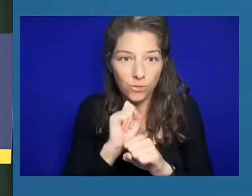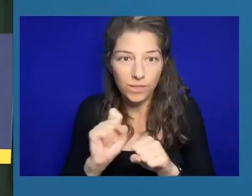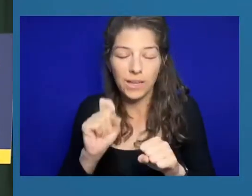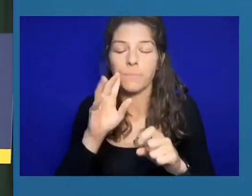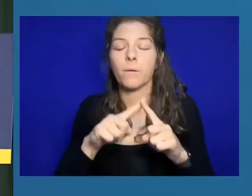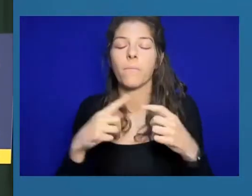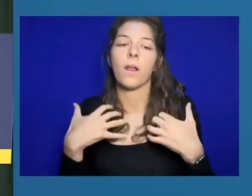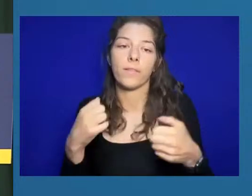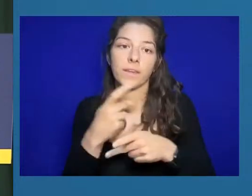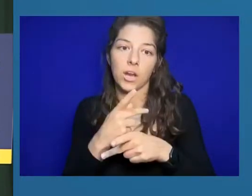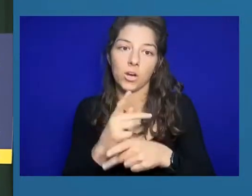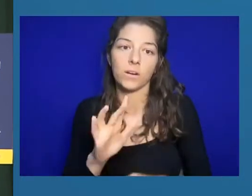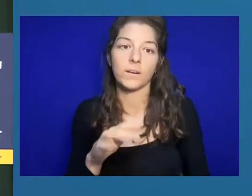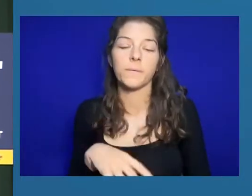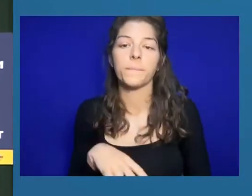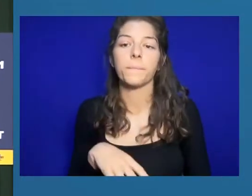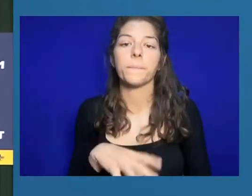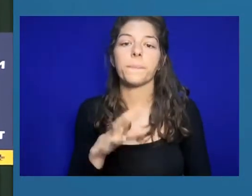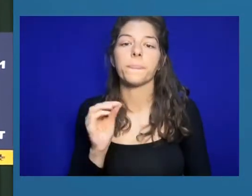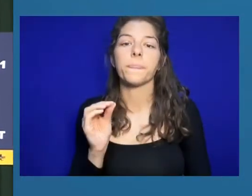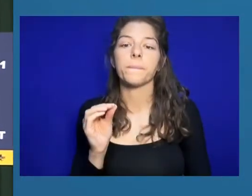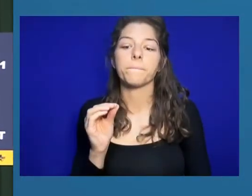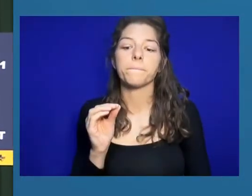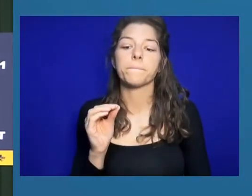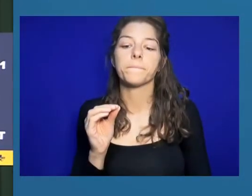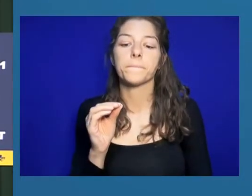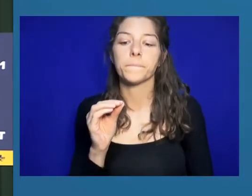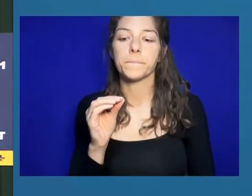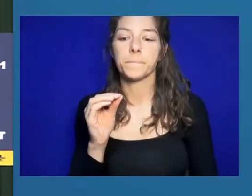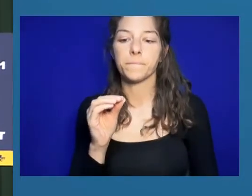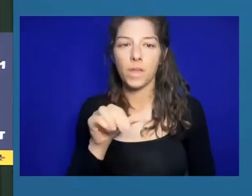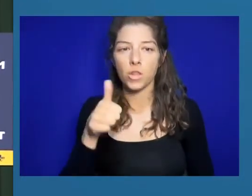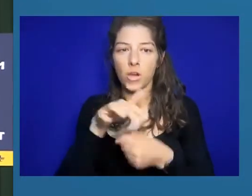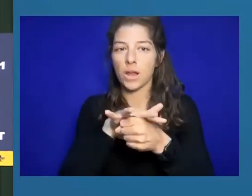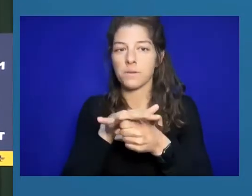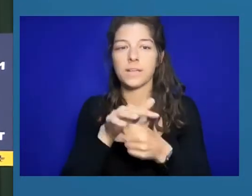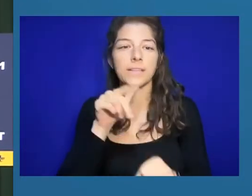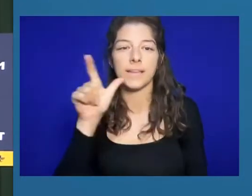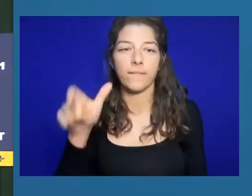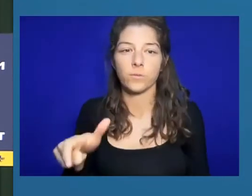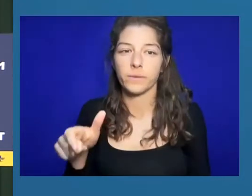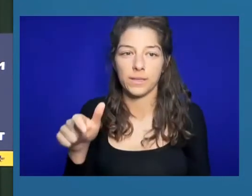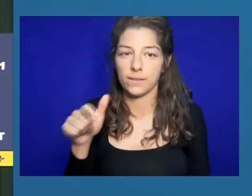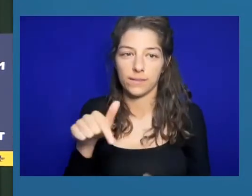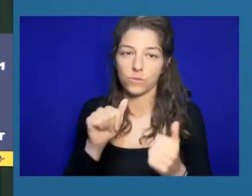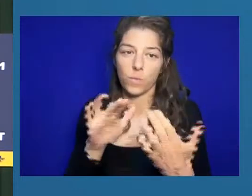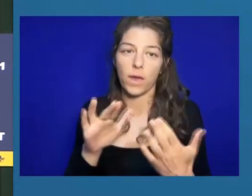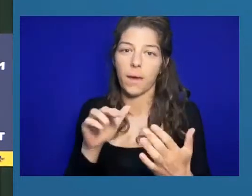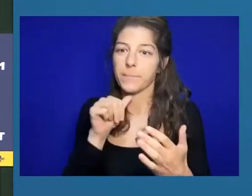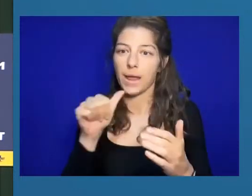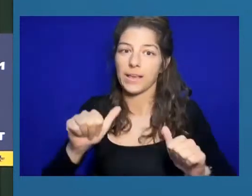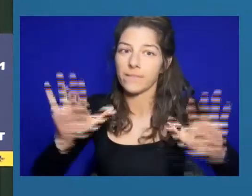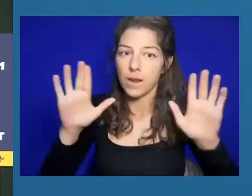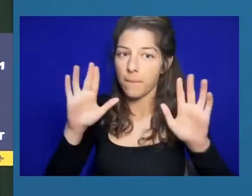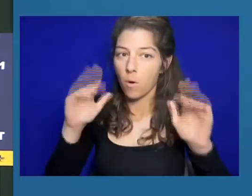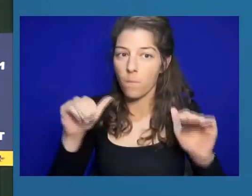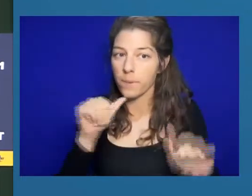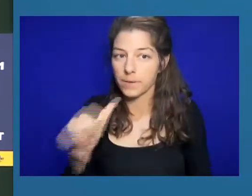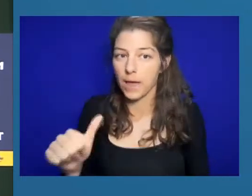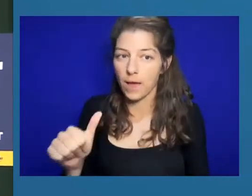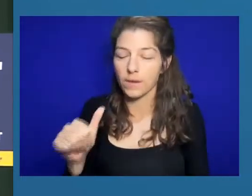care. And here's another area. It does not have to be this way. And I'm not giving up hope.